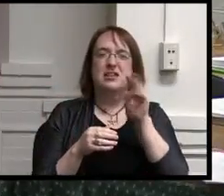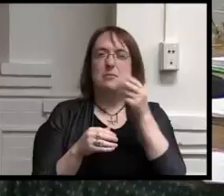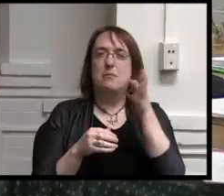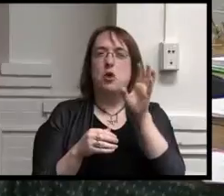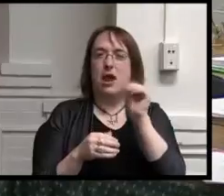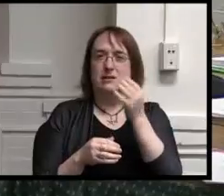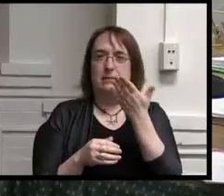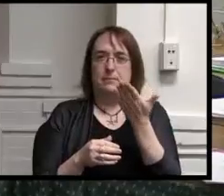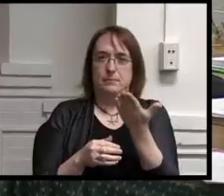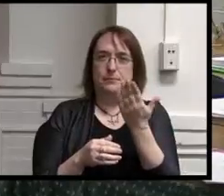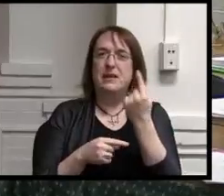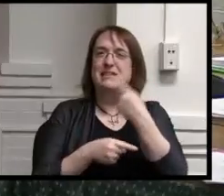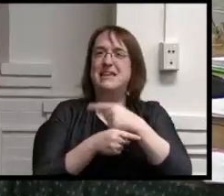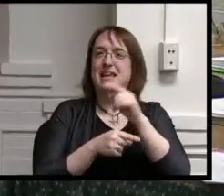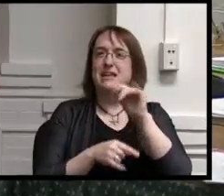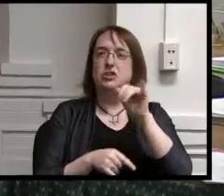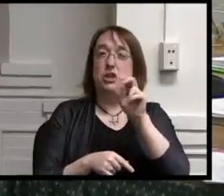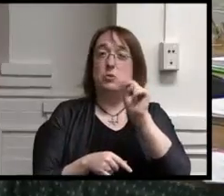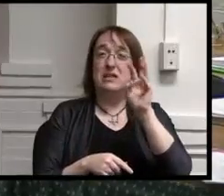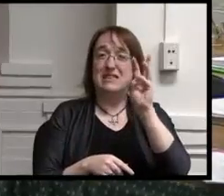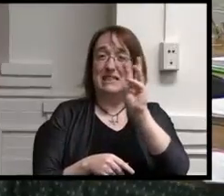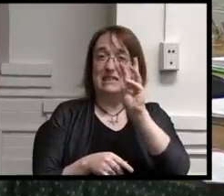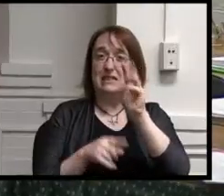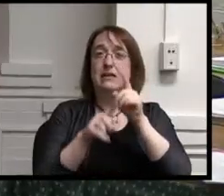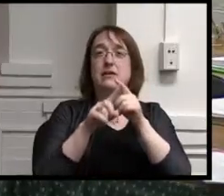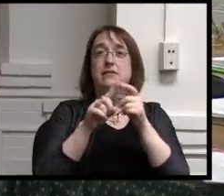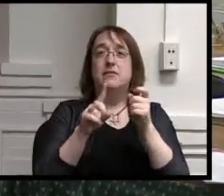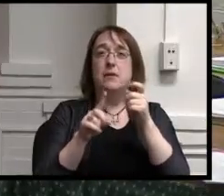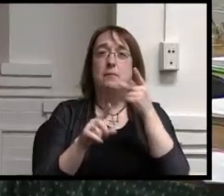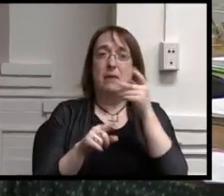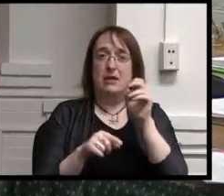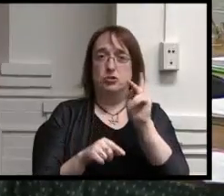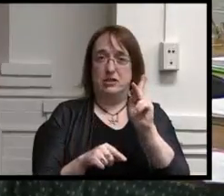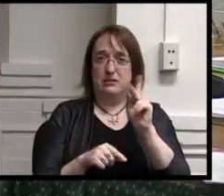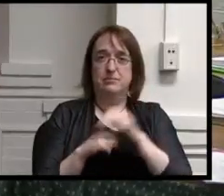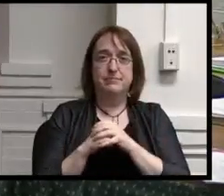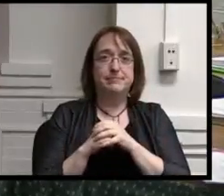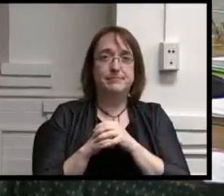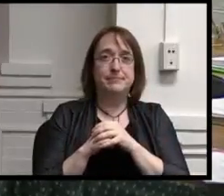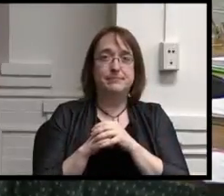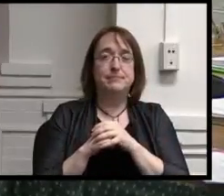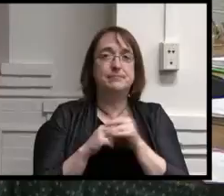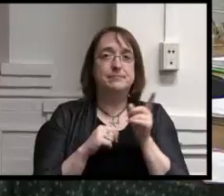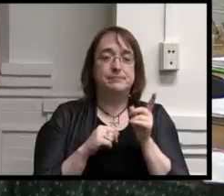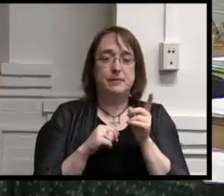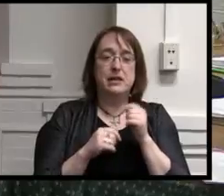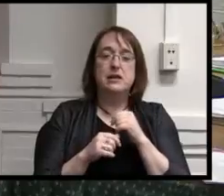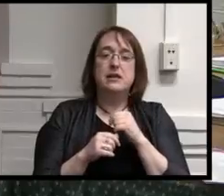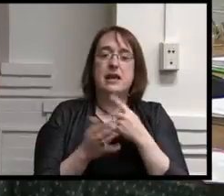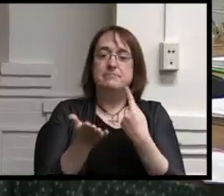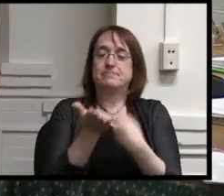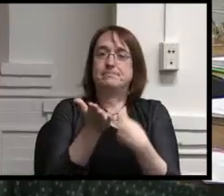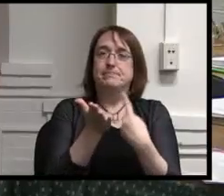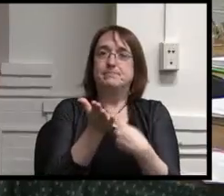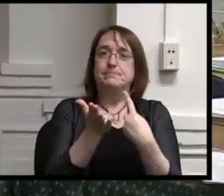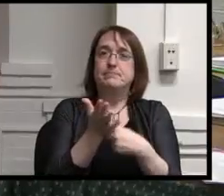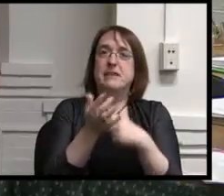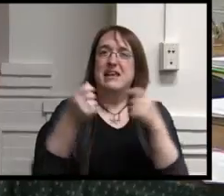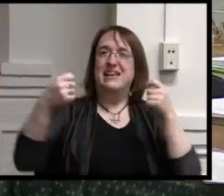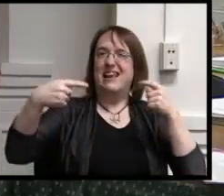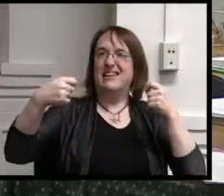tonight, dated January 6th from Patrick Moreland via me to you, that speaks to connectivity requirements.